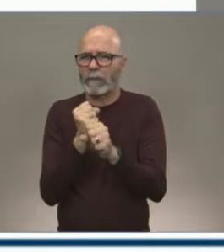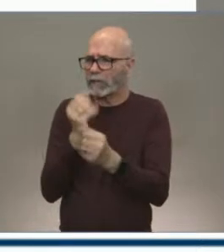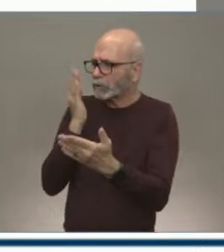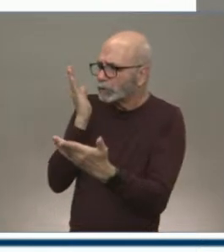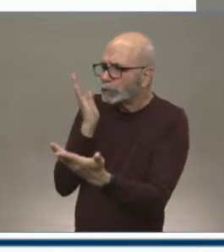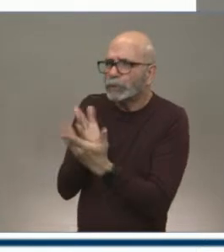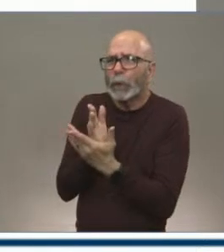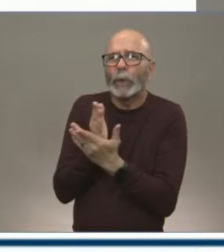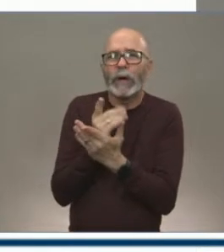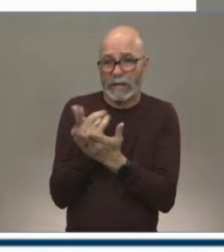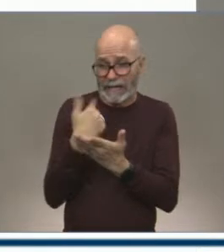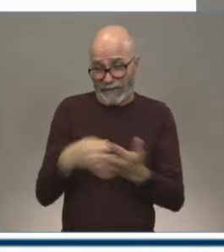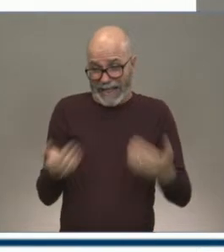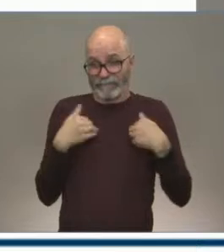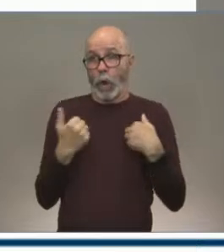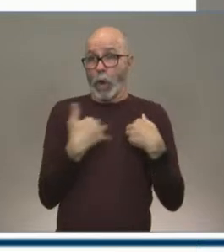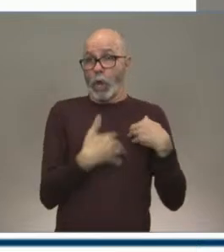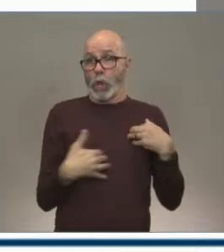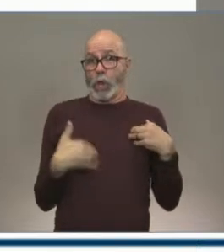not spreading it to others.